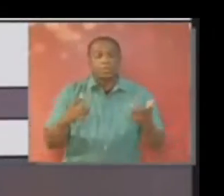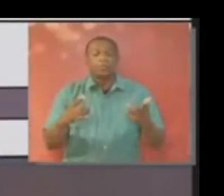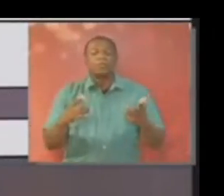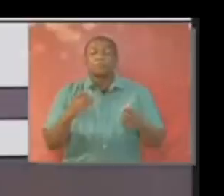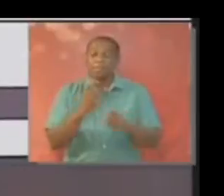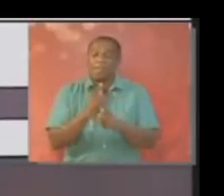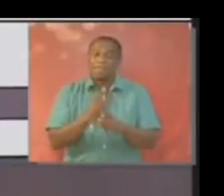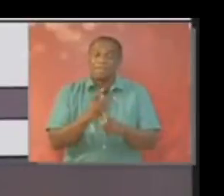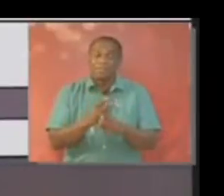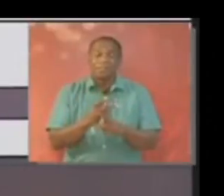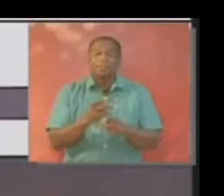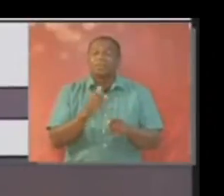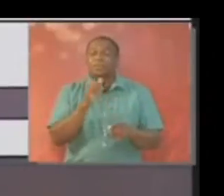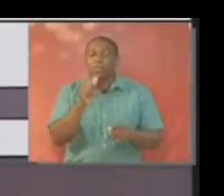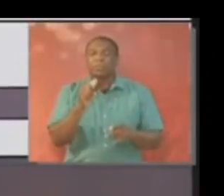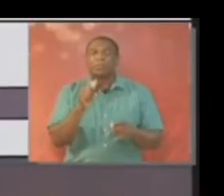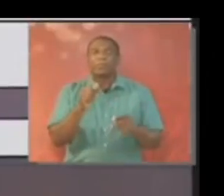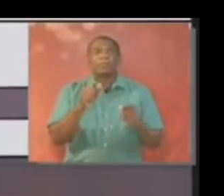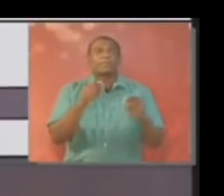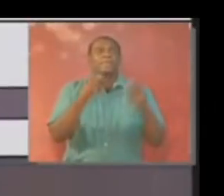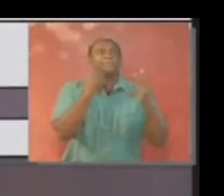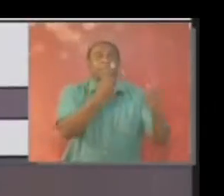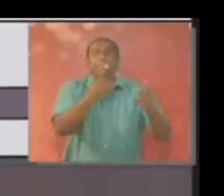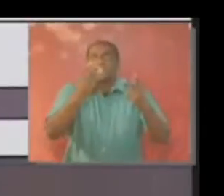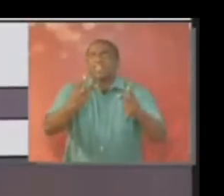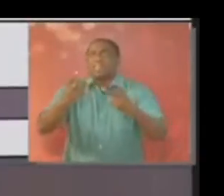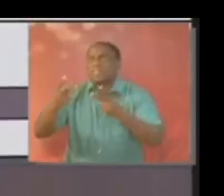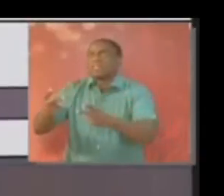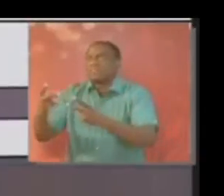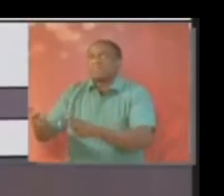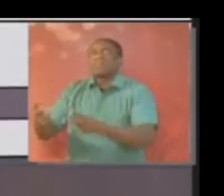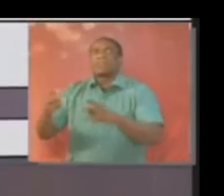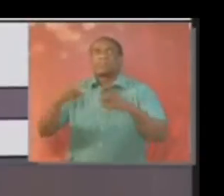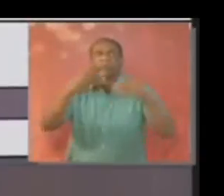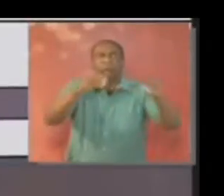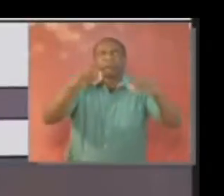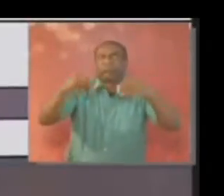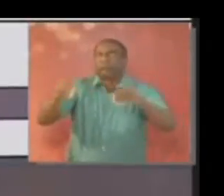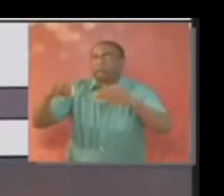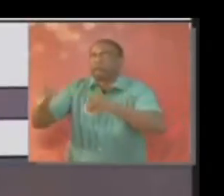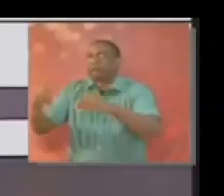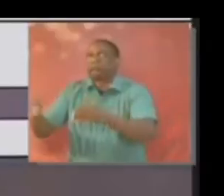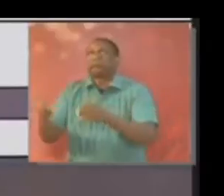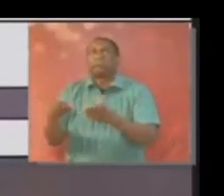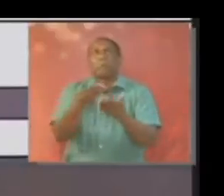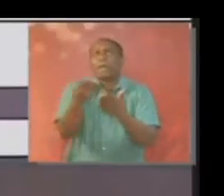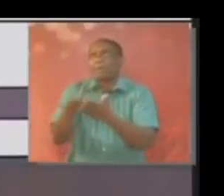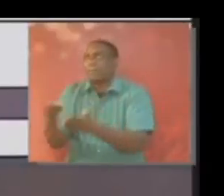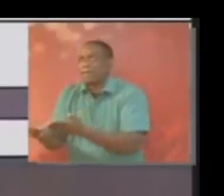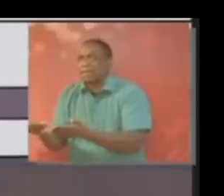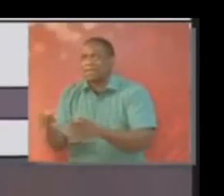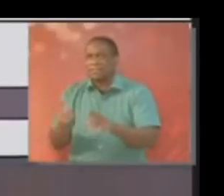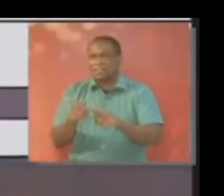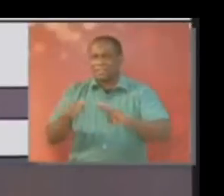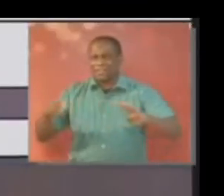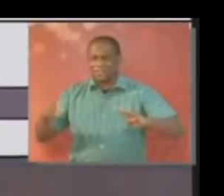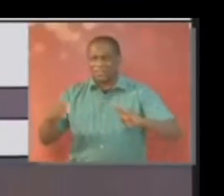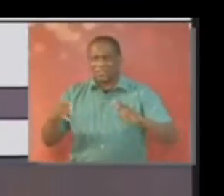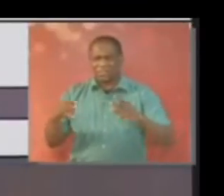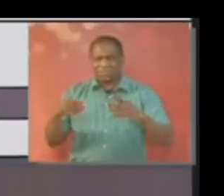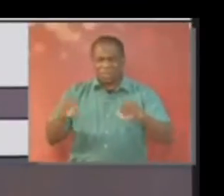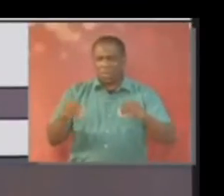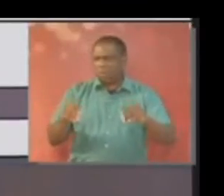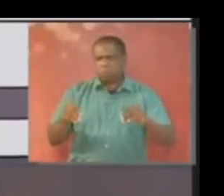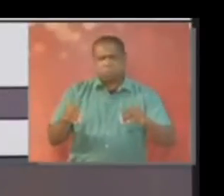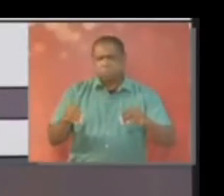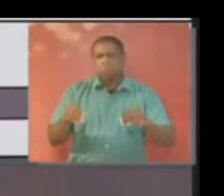less interaction that your kids have with other people, the better for them. And also remember to wash your hands